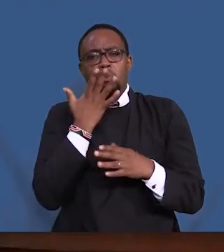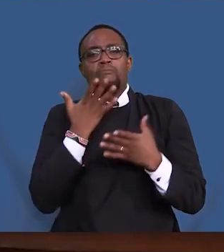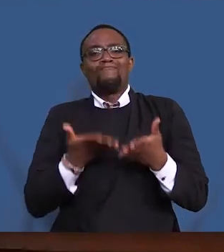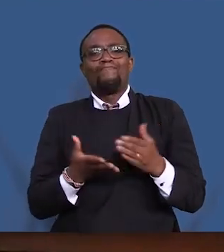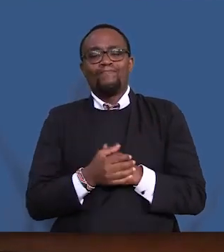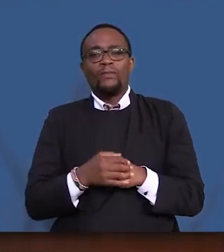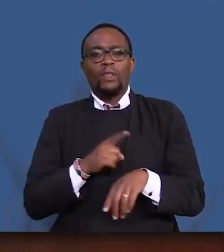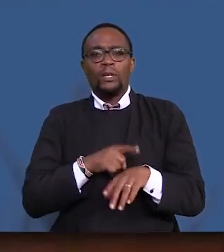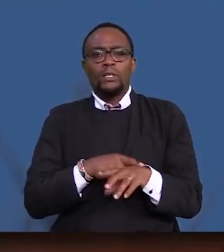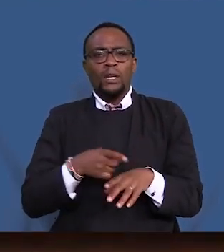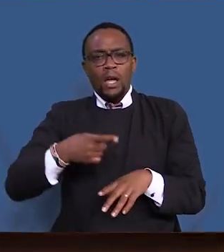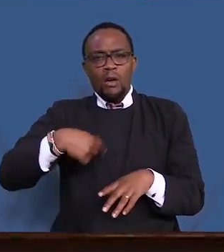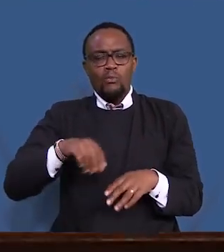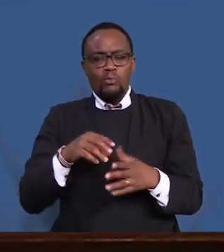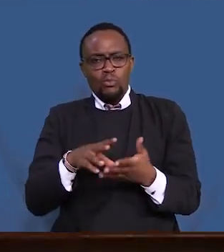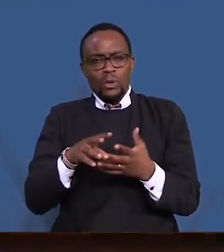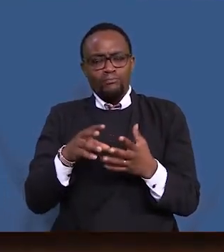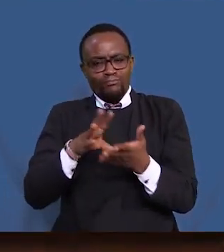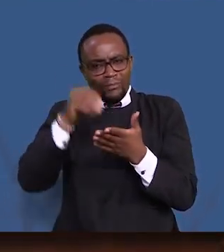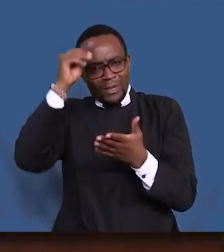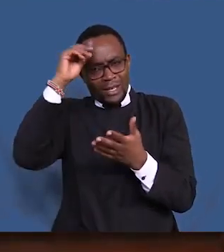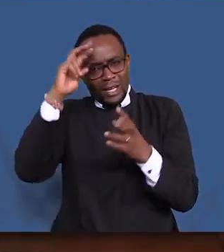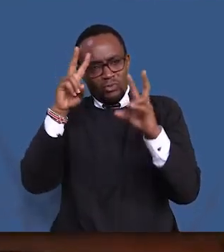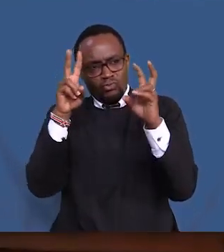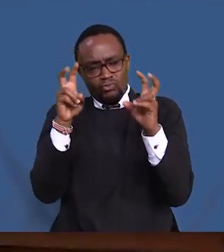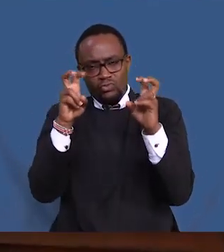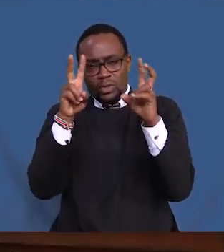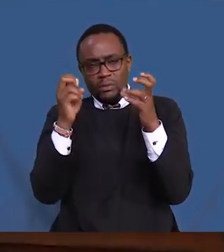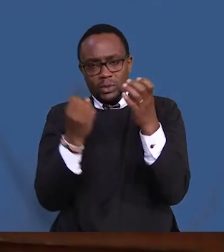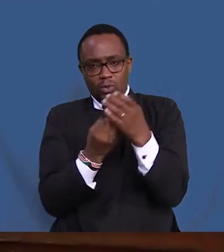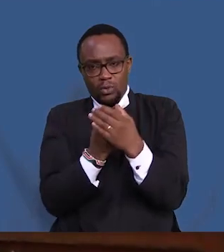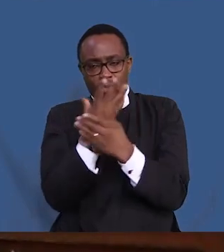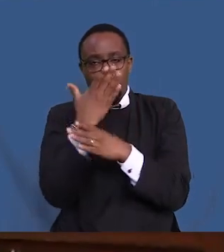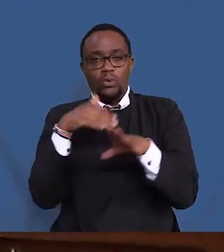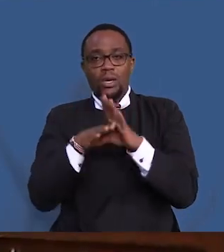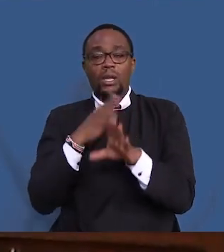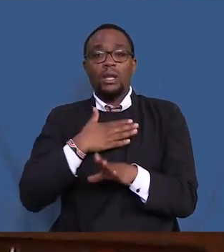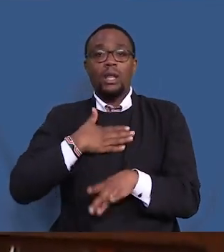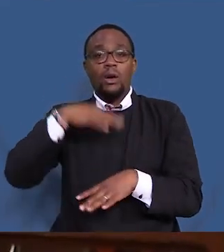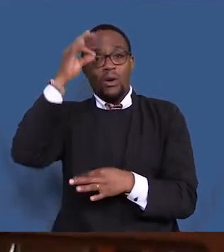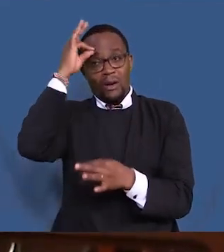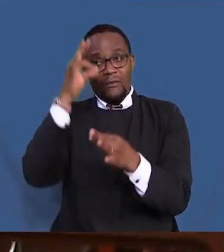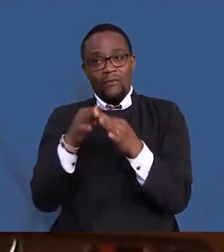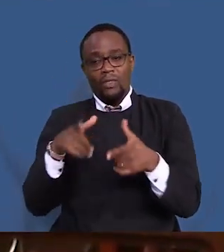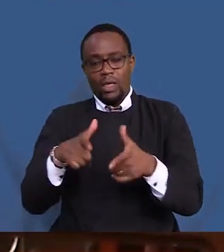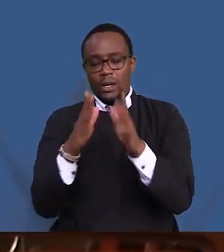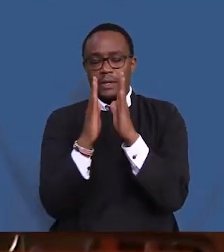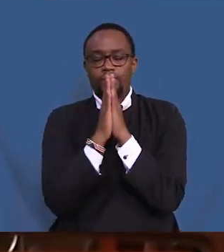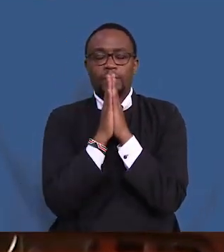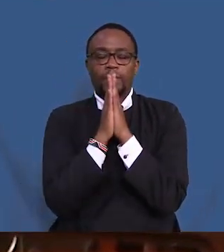we engage on the subject, growing in our faith. Let us